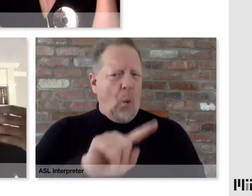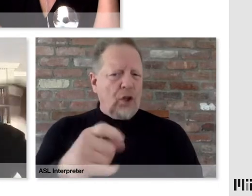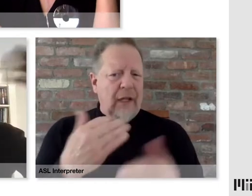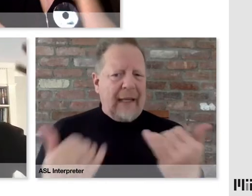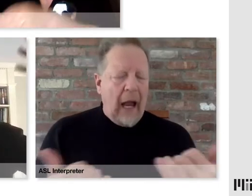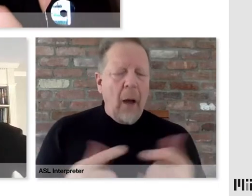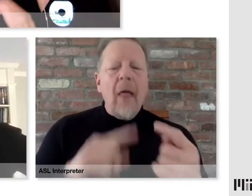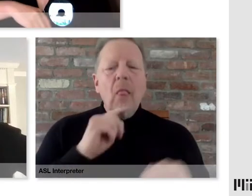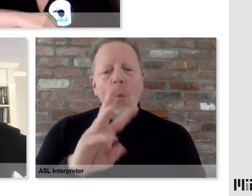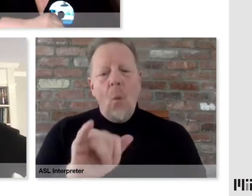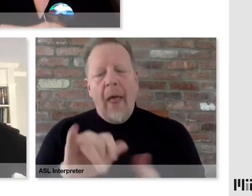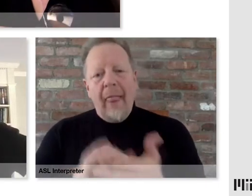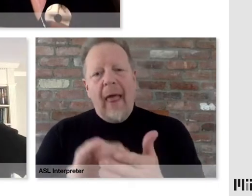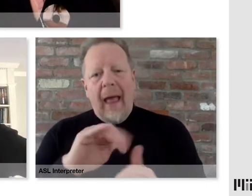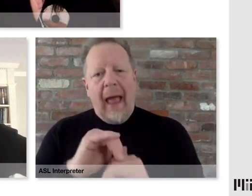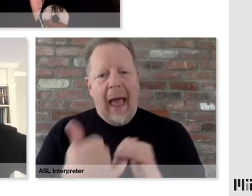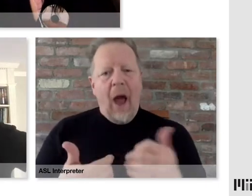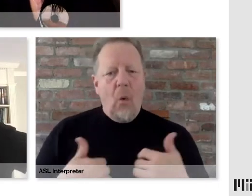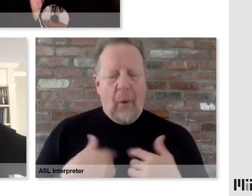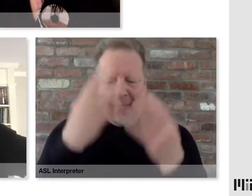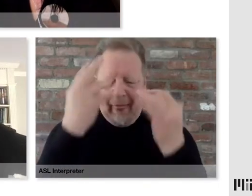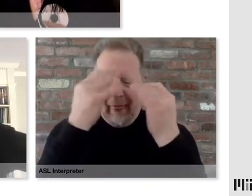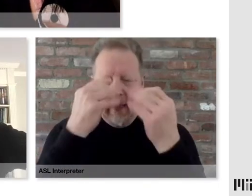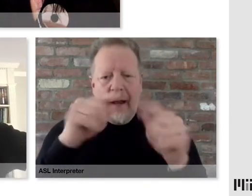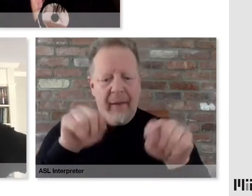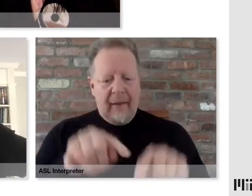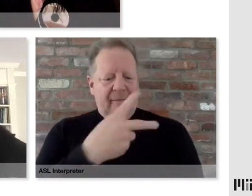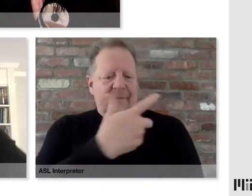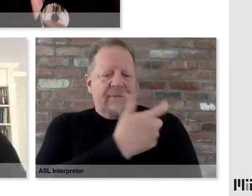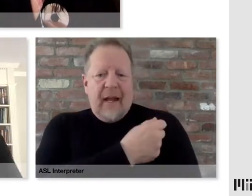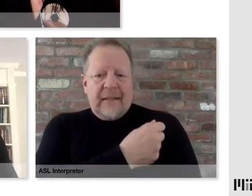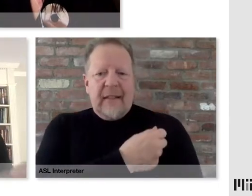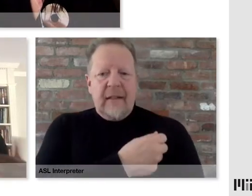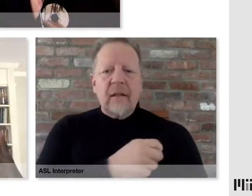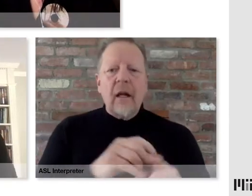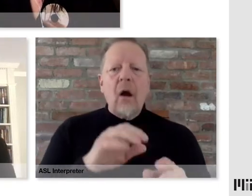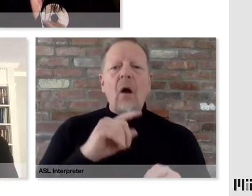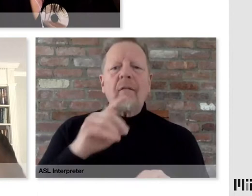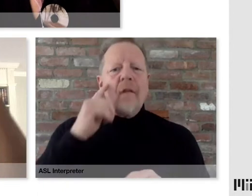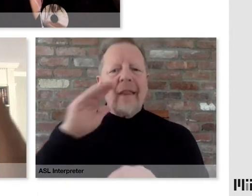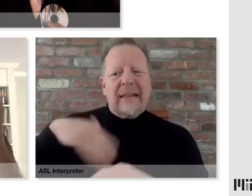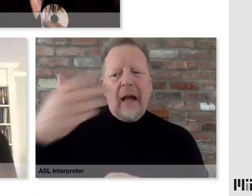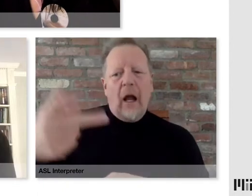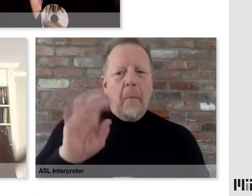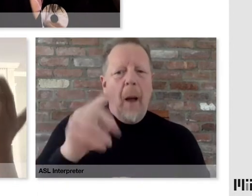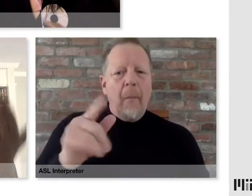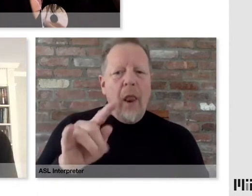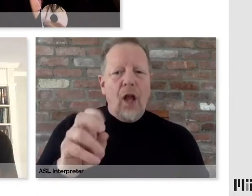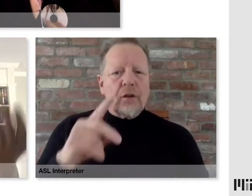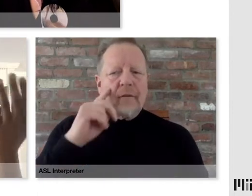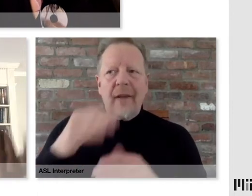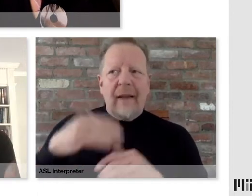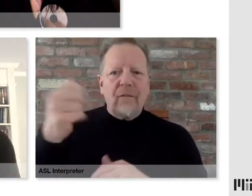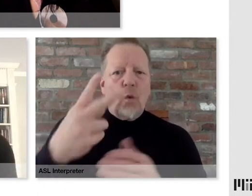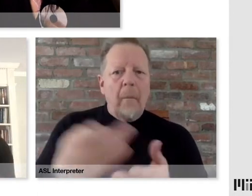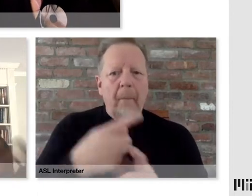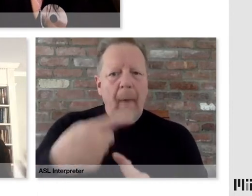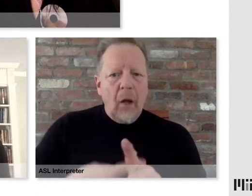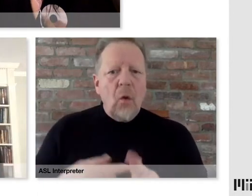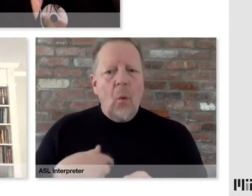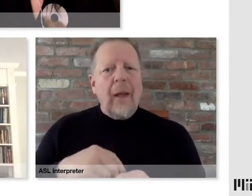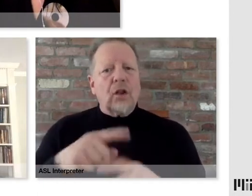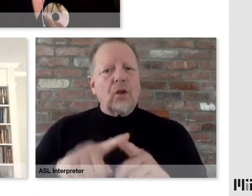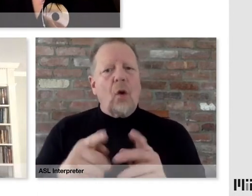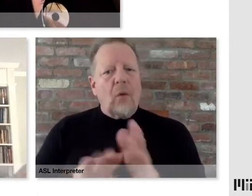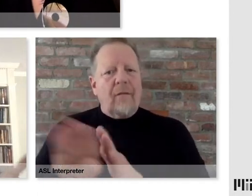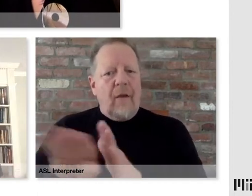way how can we think about vaccinology across the population over the next several months? We can actually build bridges between these things. So I